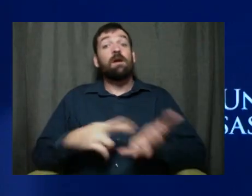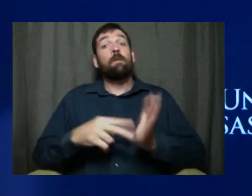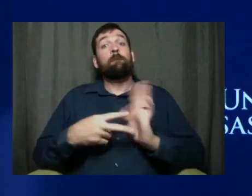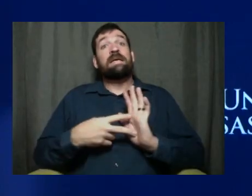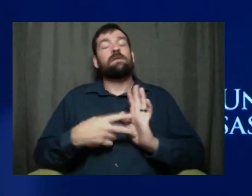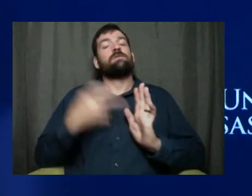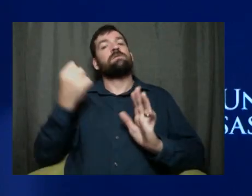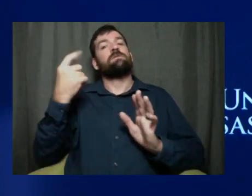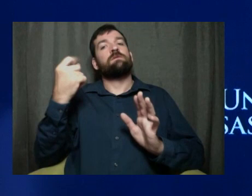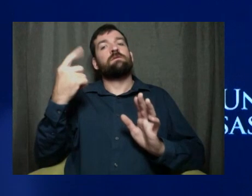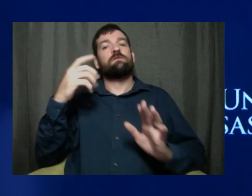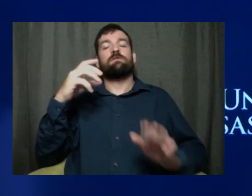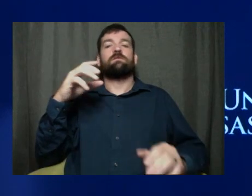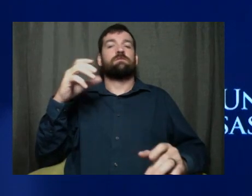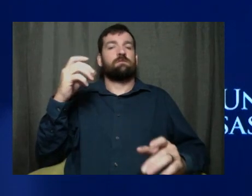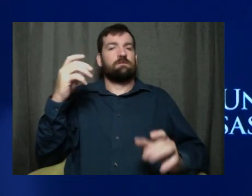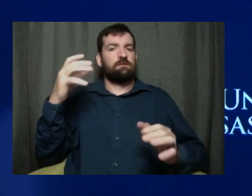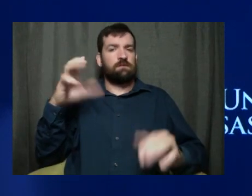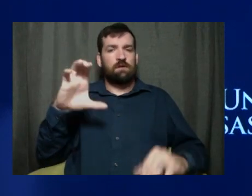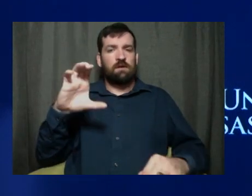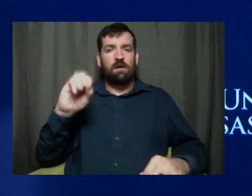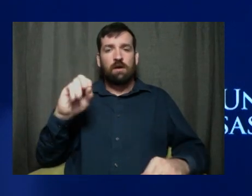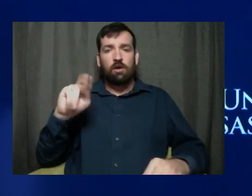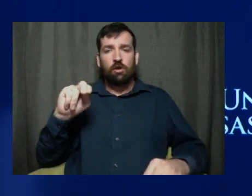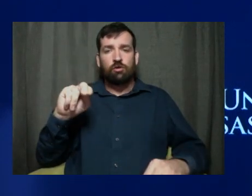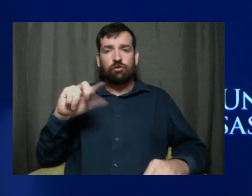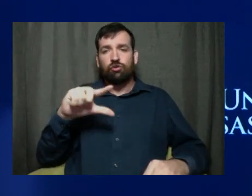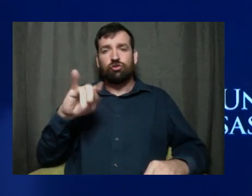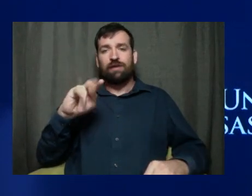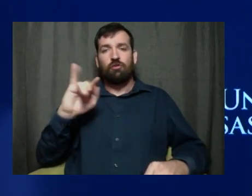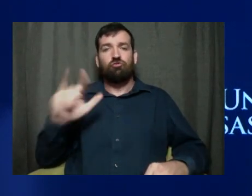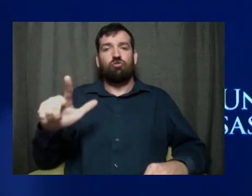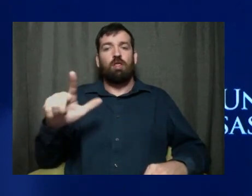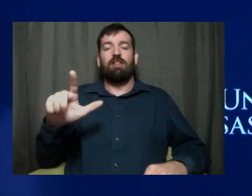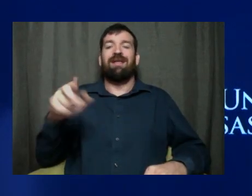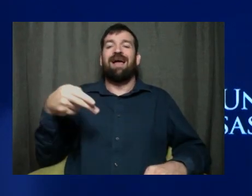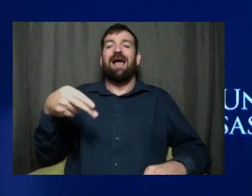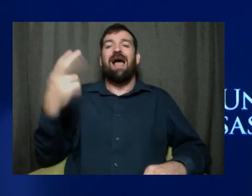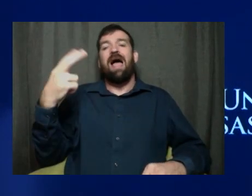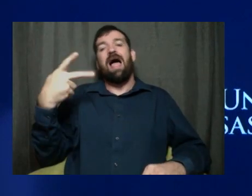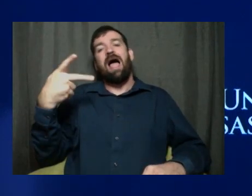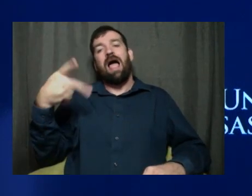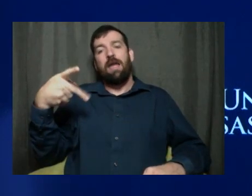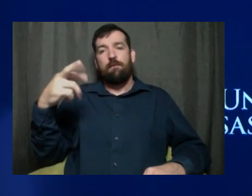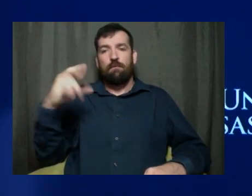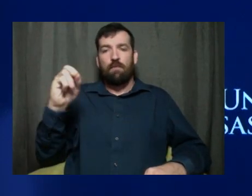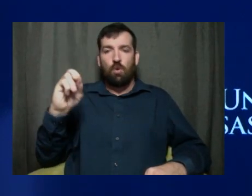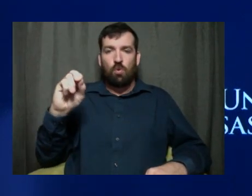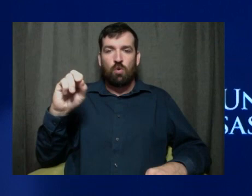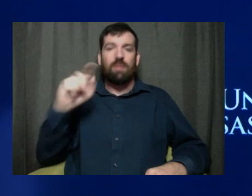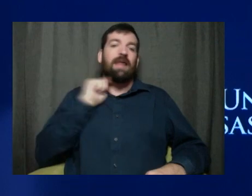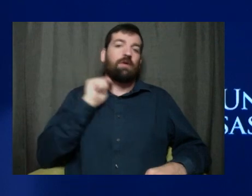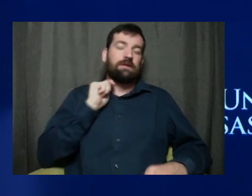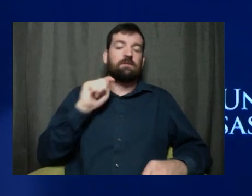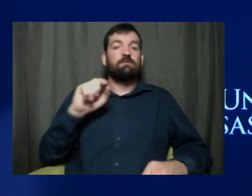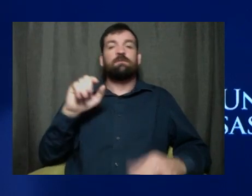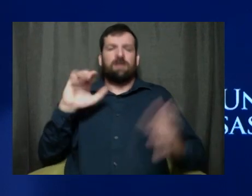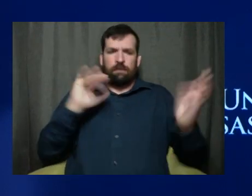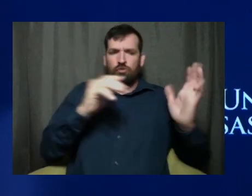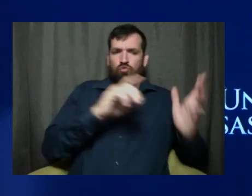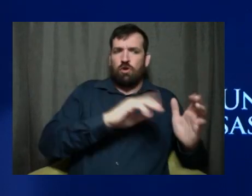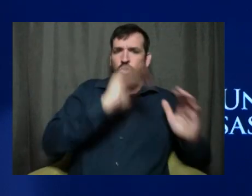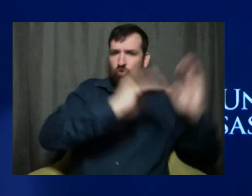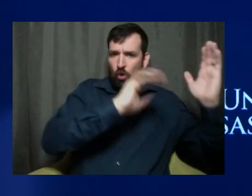congenital, and I think it's important, that's congenital hypothyroidism. That does not mean like what is more standard of like what an adult has, or even like